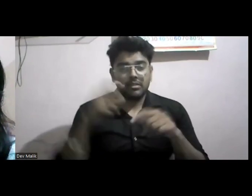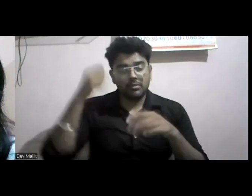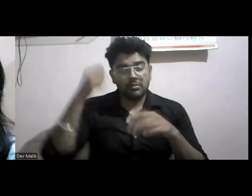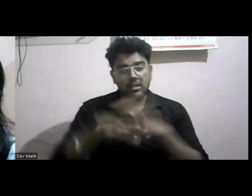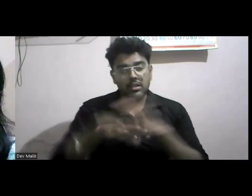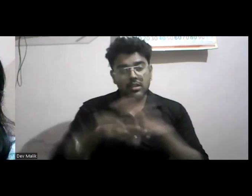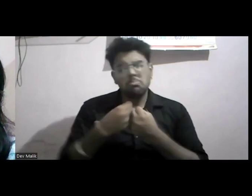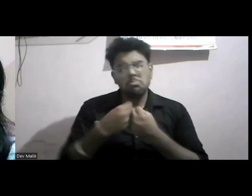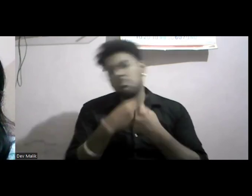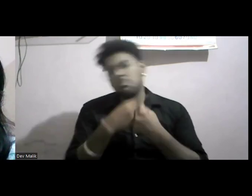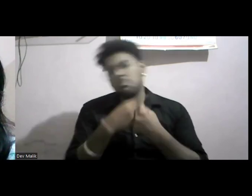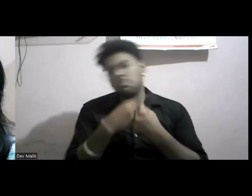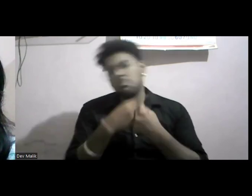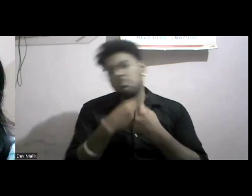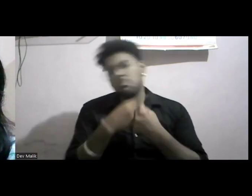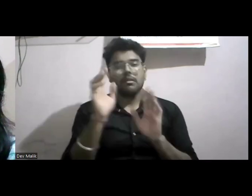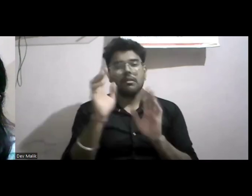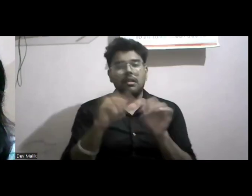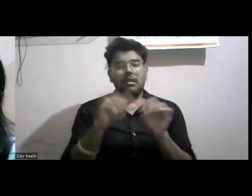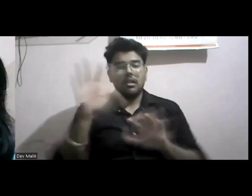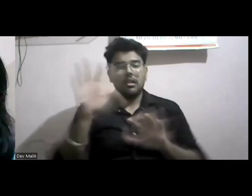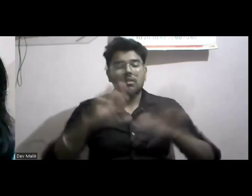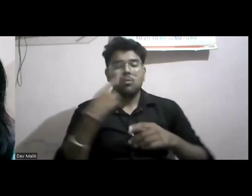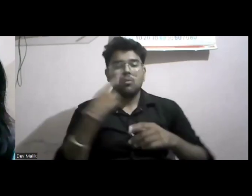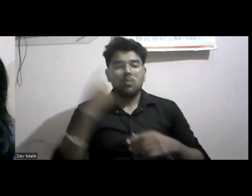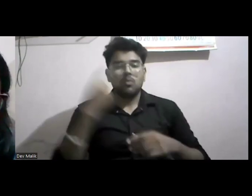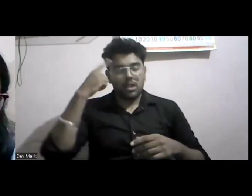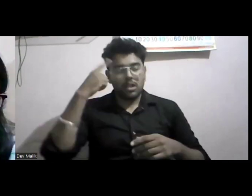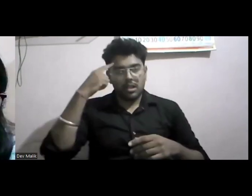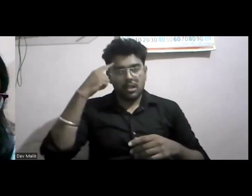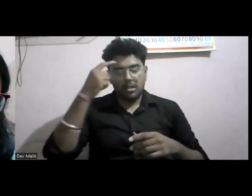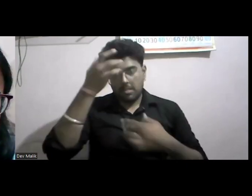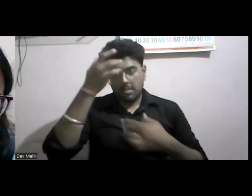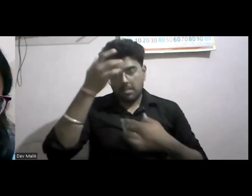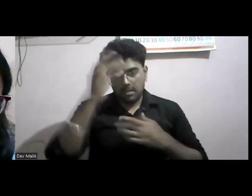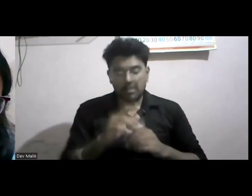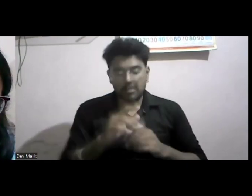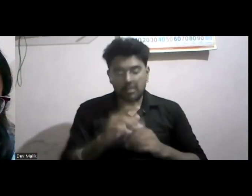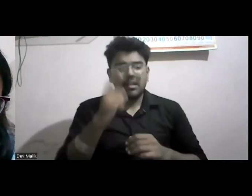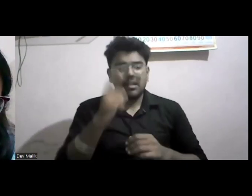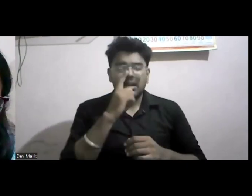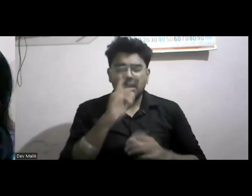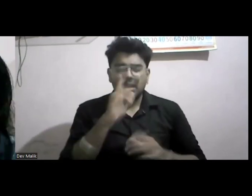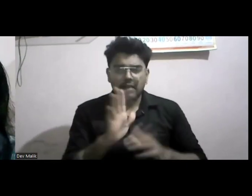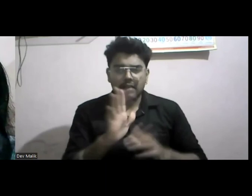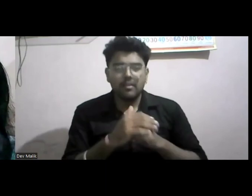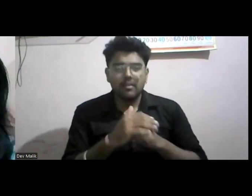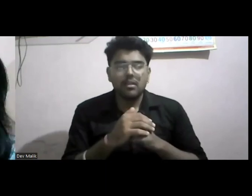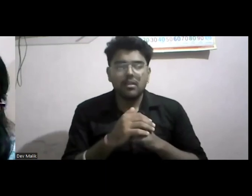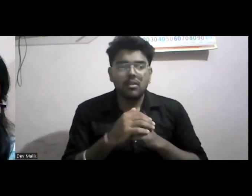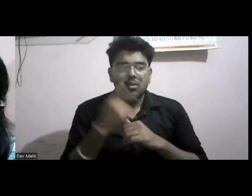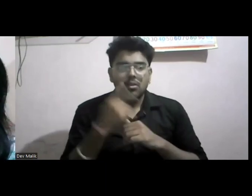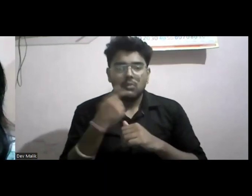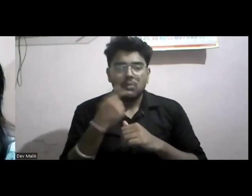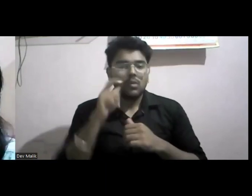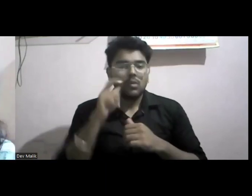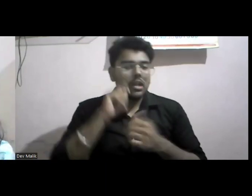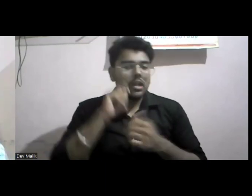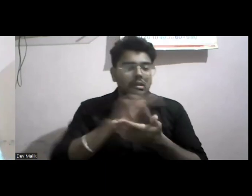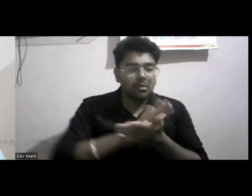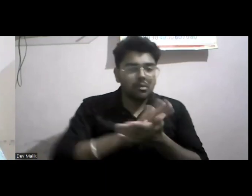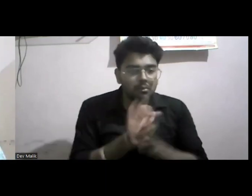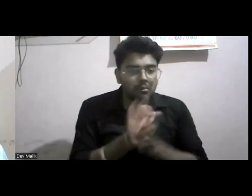characters who have mental illnesses. There's one girl who sees, who's almost sexually abused, and hence